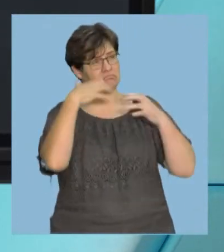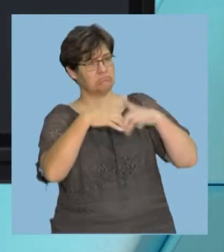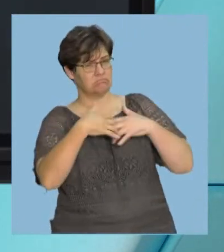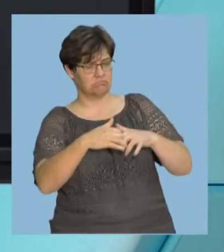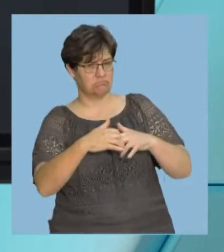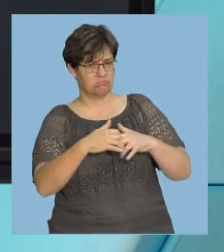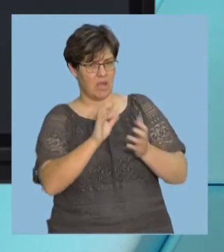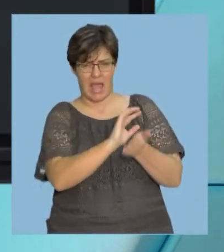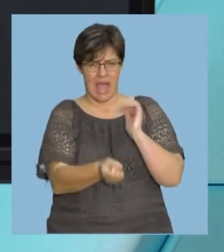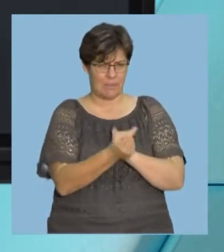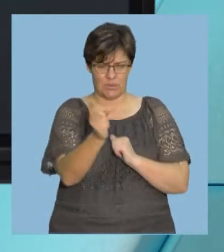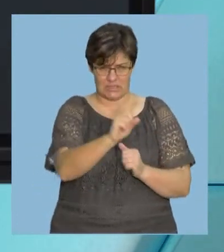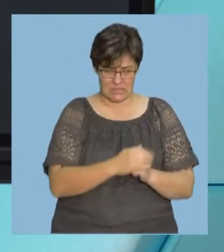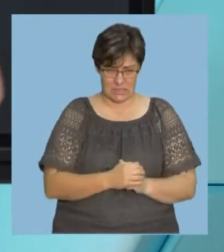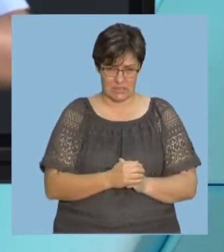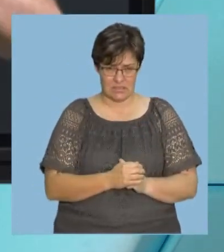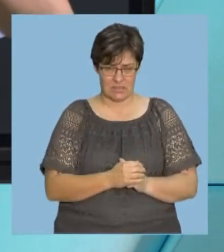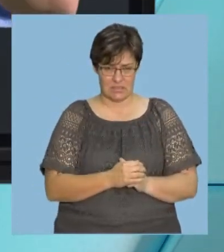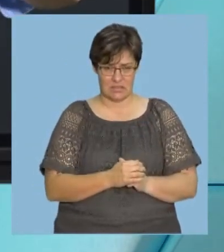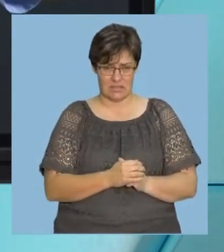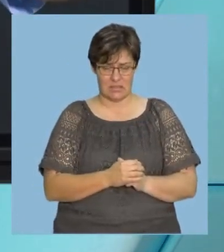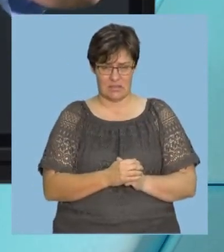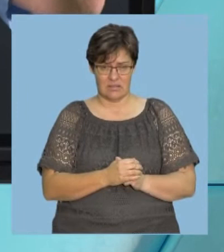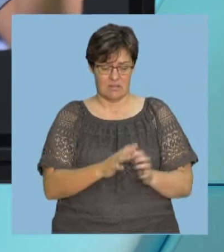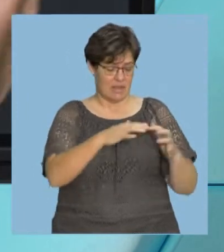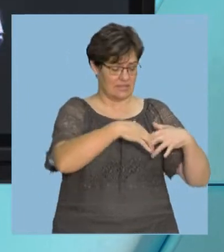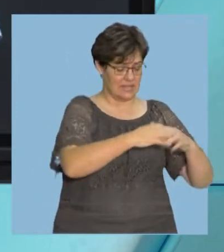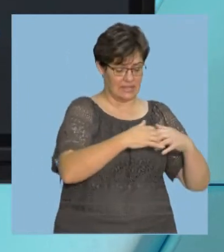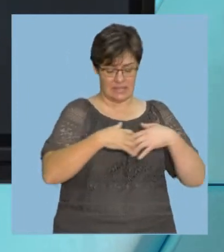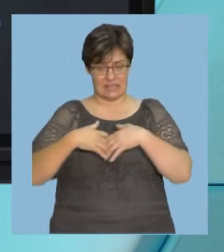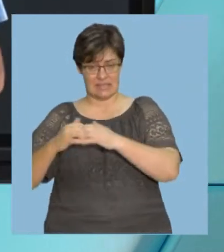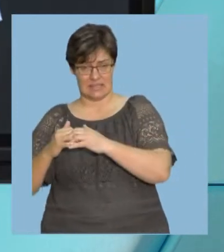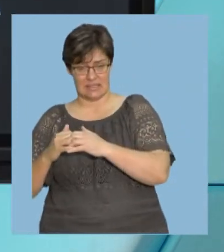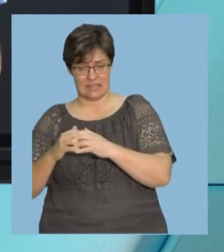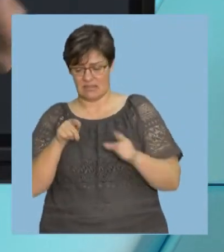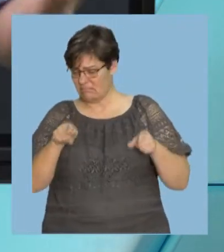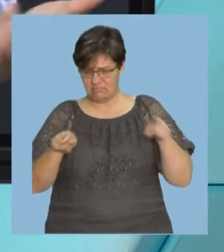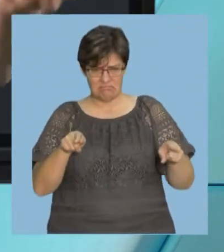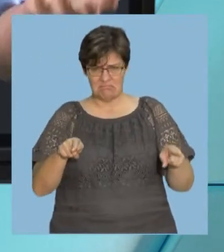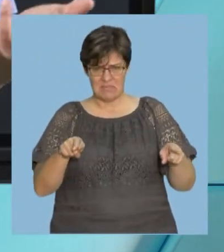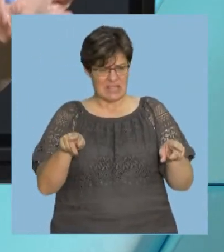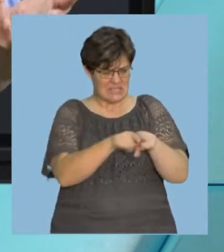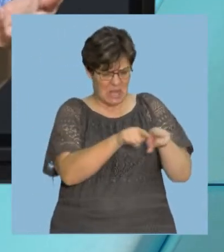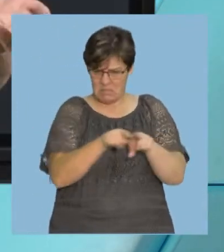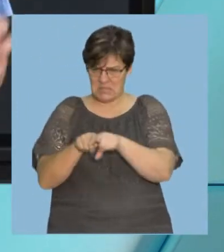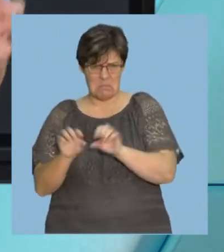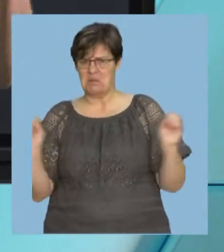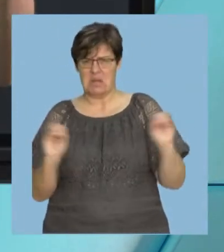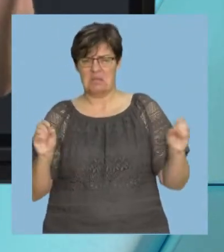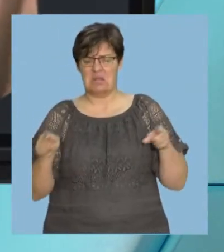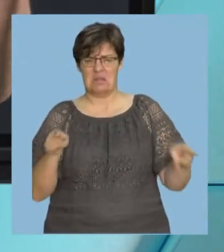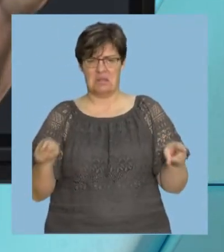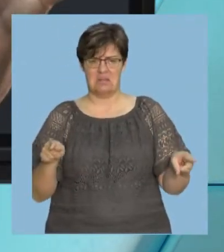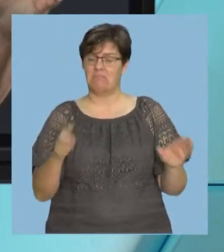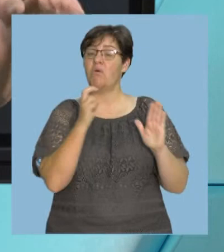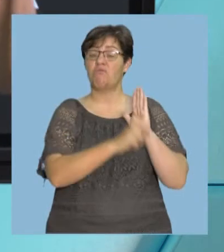to think about what's happening. If we have these sets that don't have anything in common, then